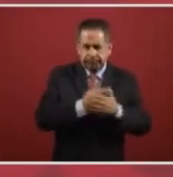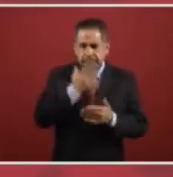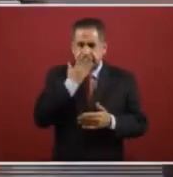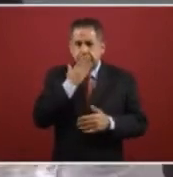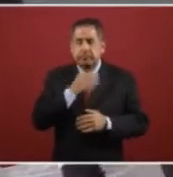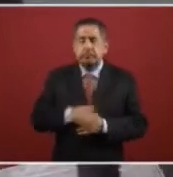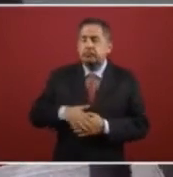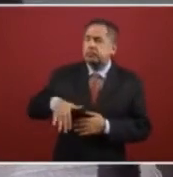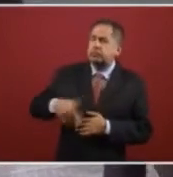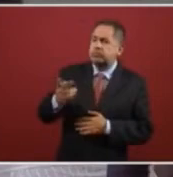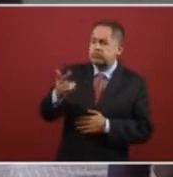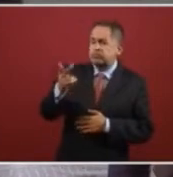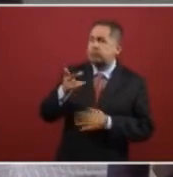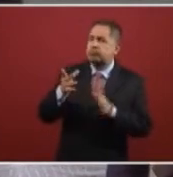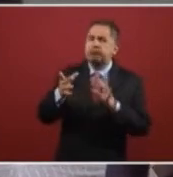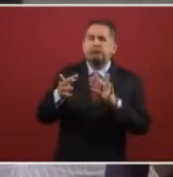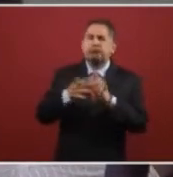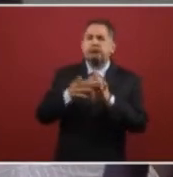And we're going to be there soon.